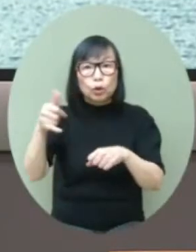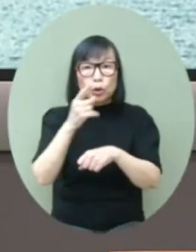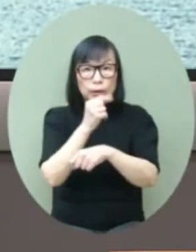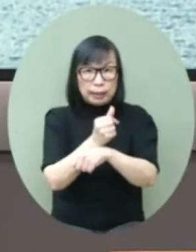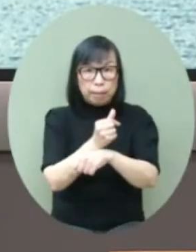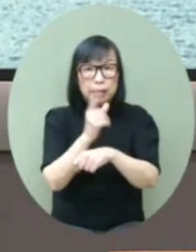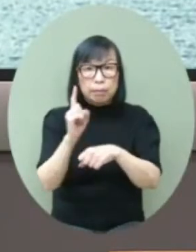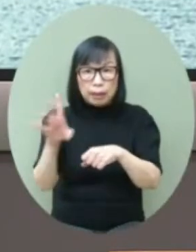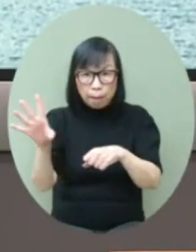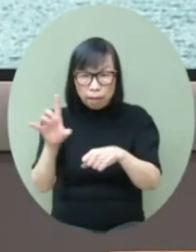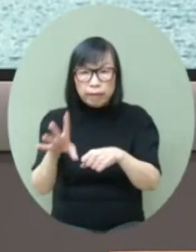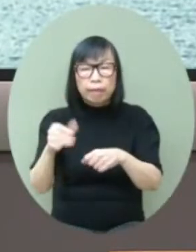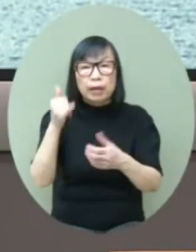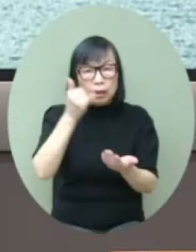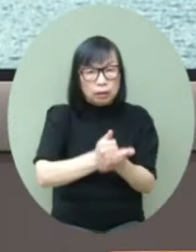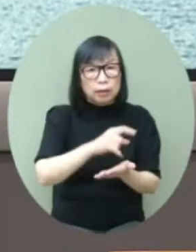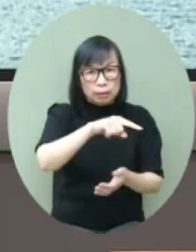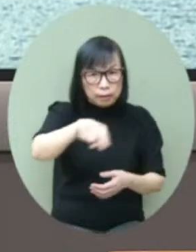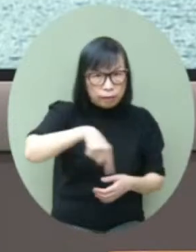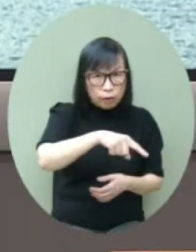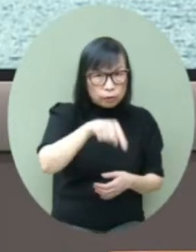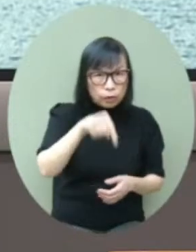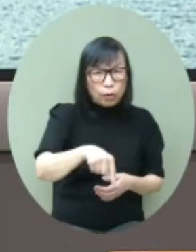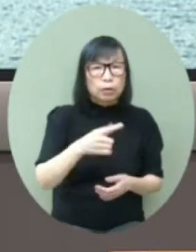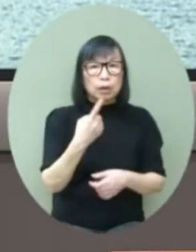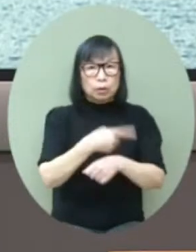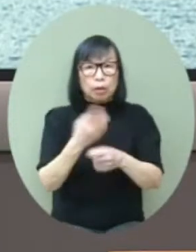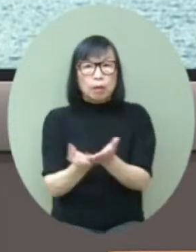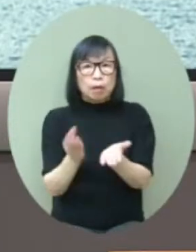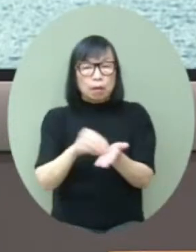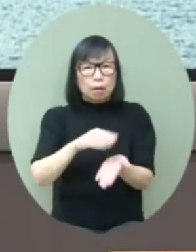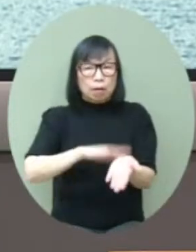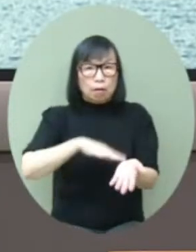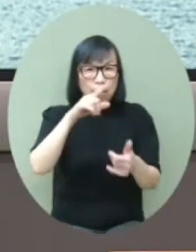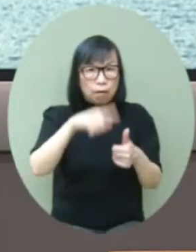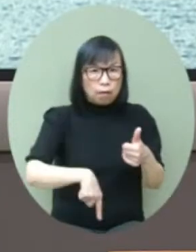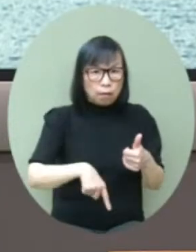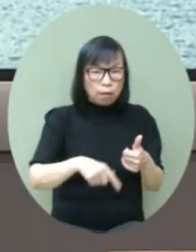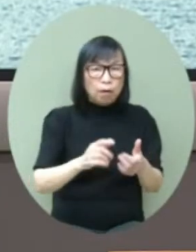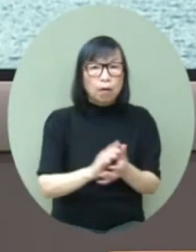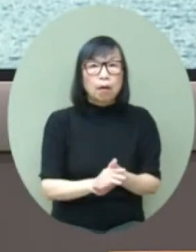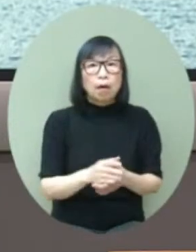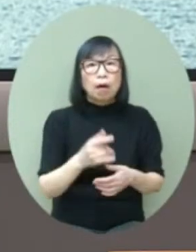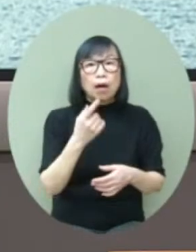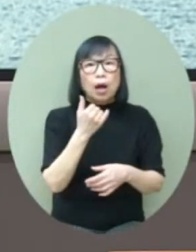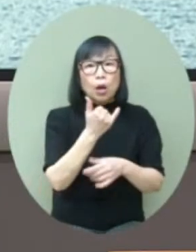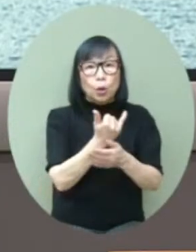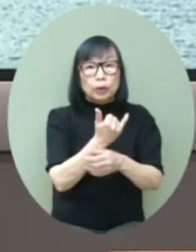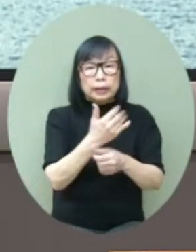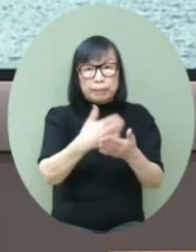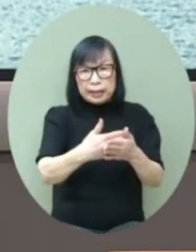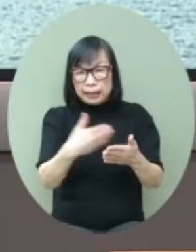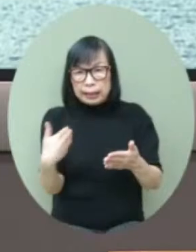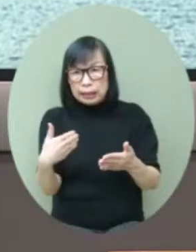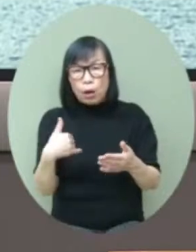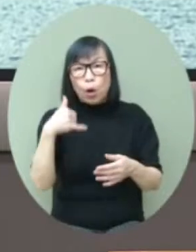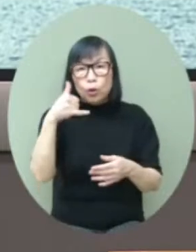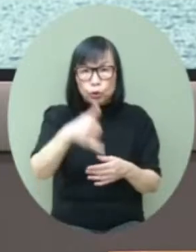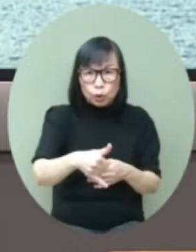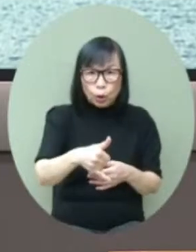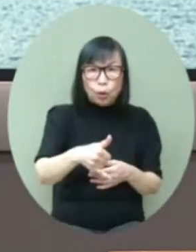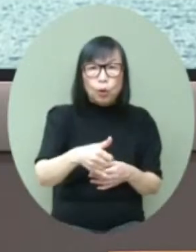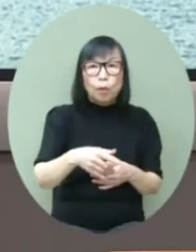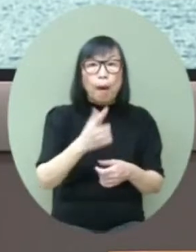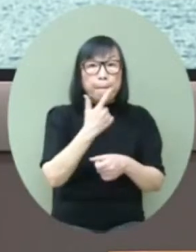case from 9:30 to 10:15, she was in the hall or lobby. This preliminary confirmed case